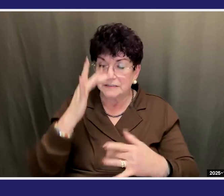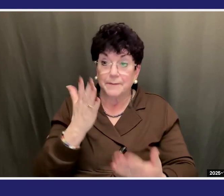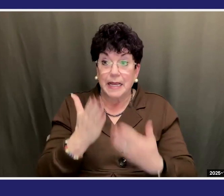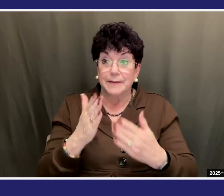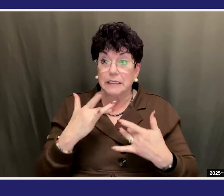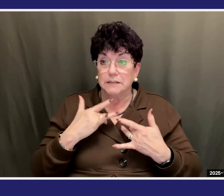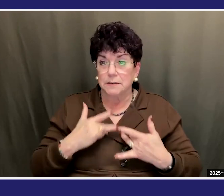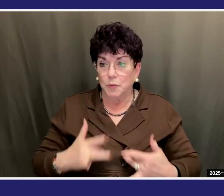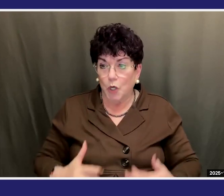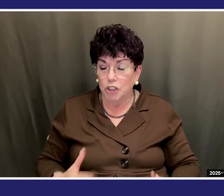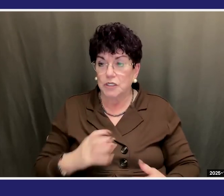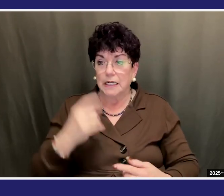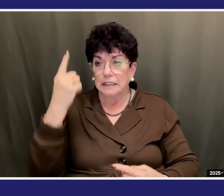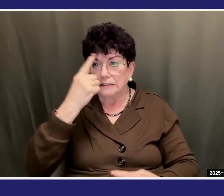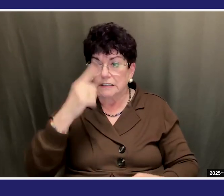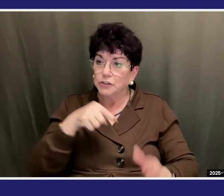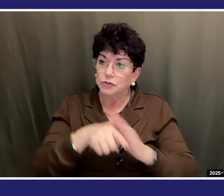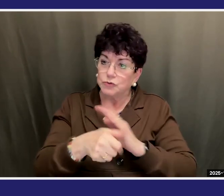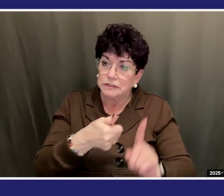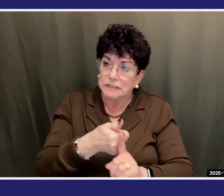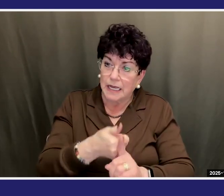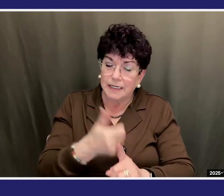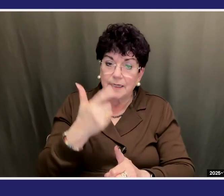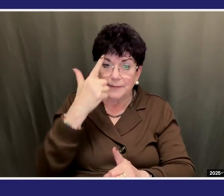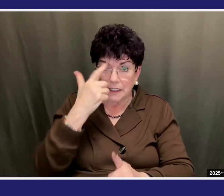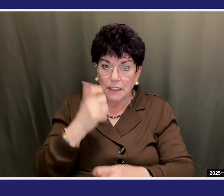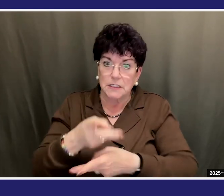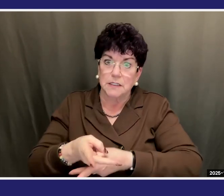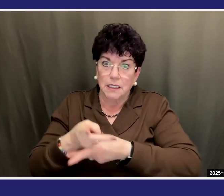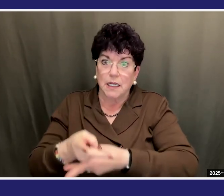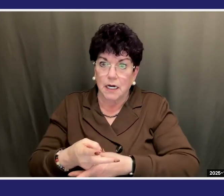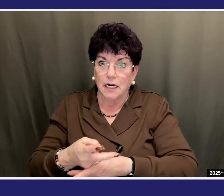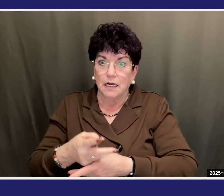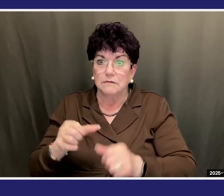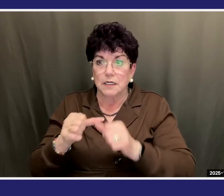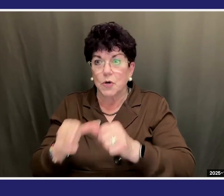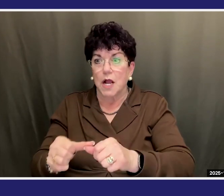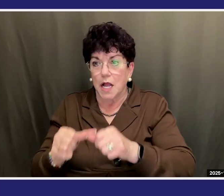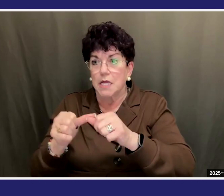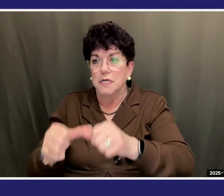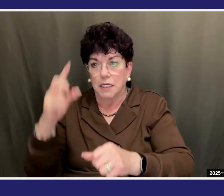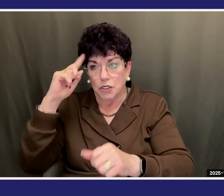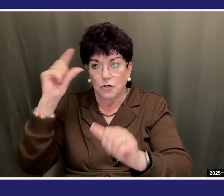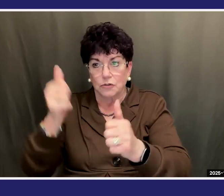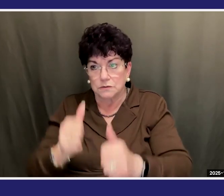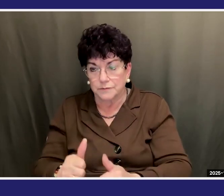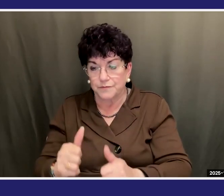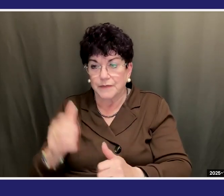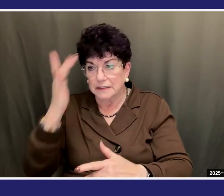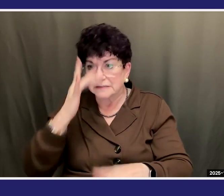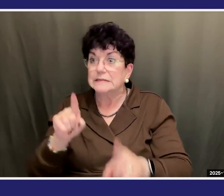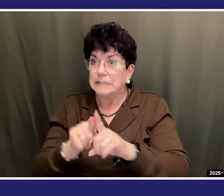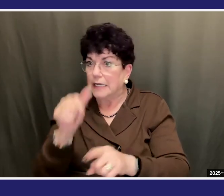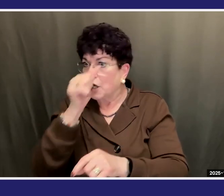suicidal ideations as they're caring for chronic neurodegenerative diseases, again, like